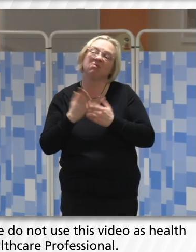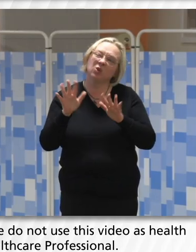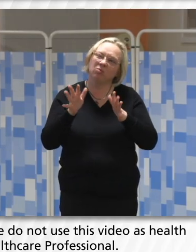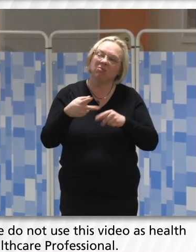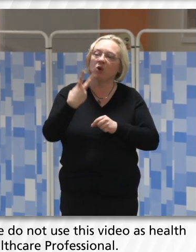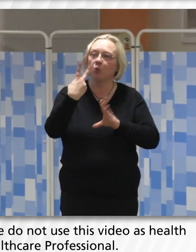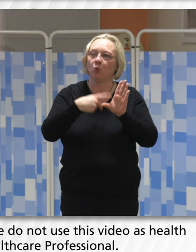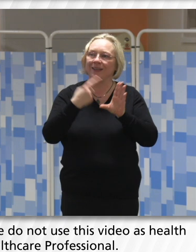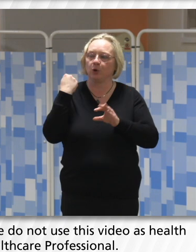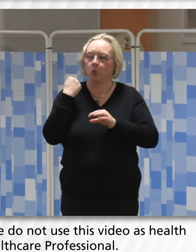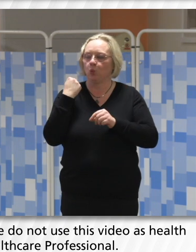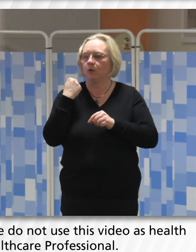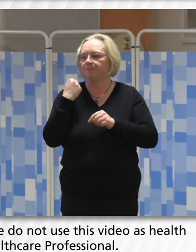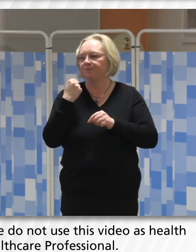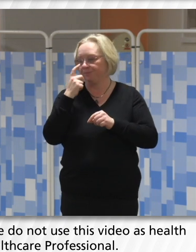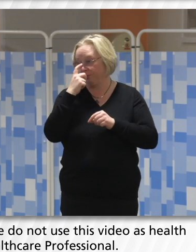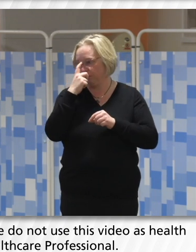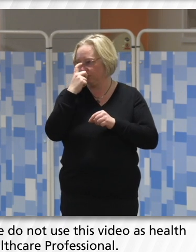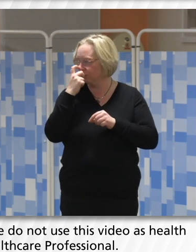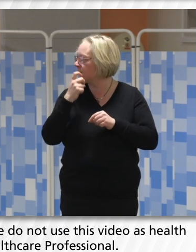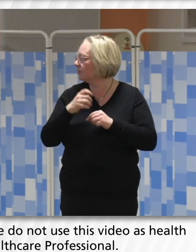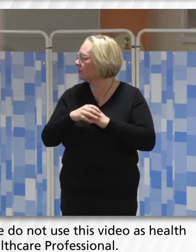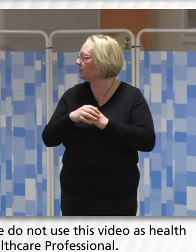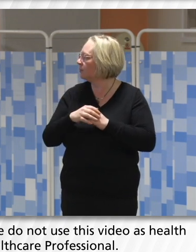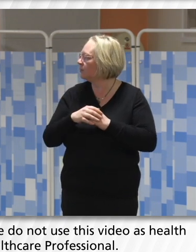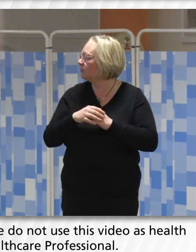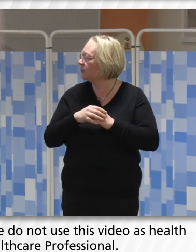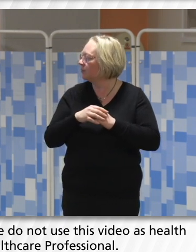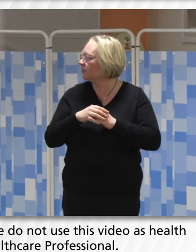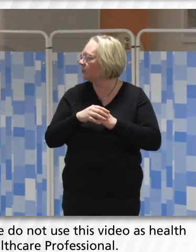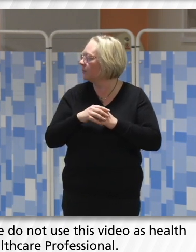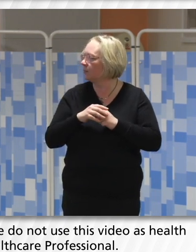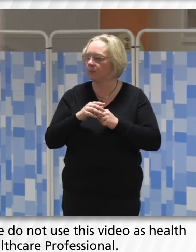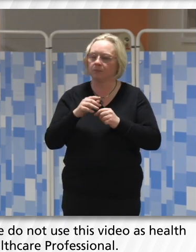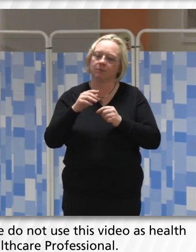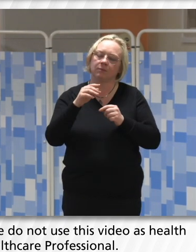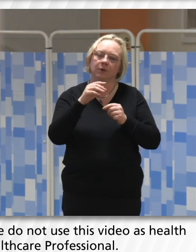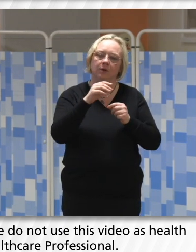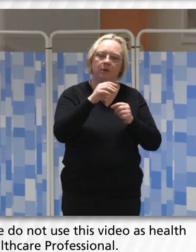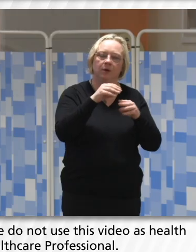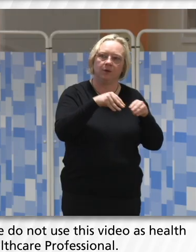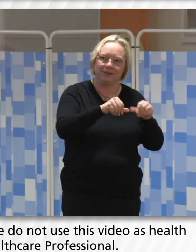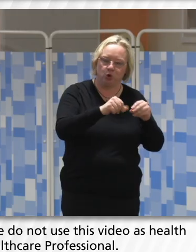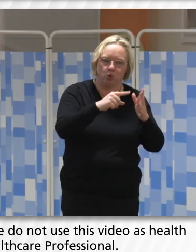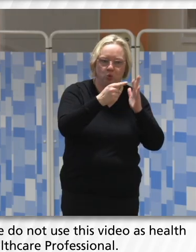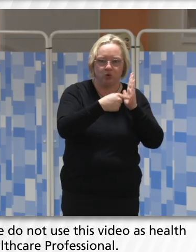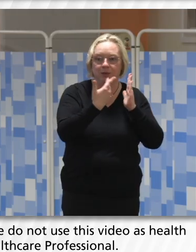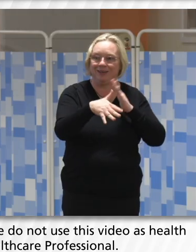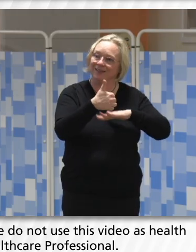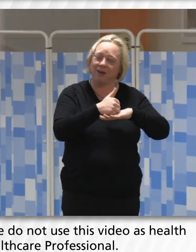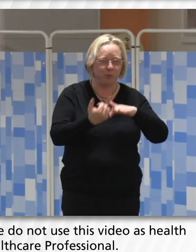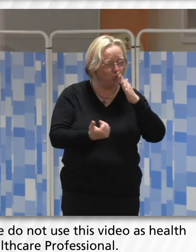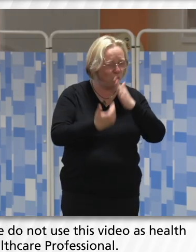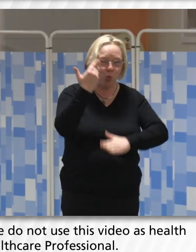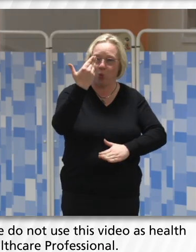ago, we had the physio and the OT were set up. They had to set the whole thing up. It was a brand new thing. We'd never done it